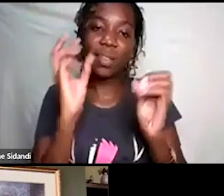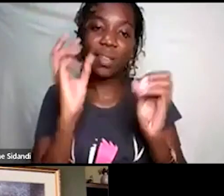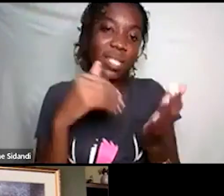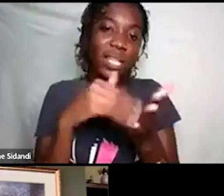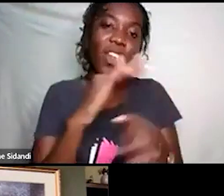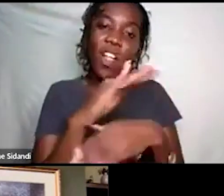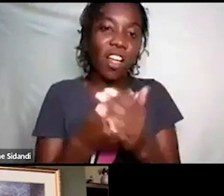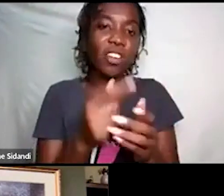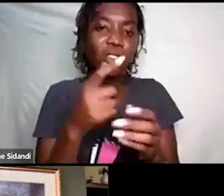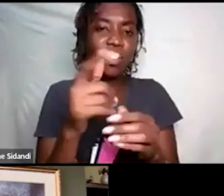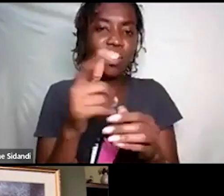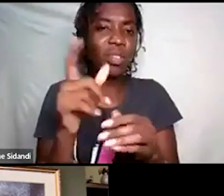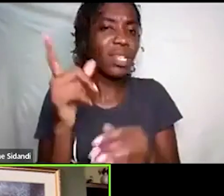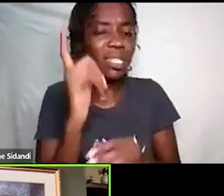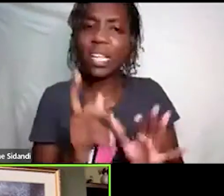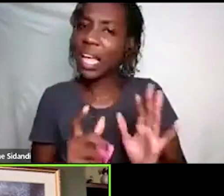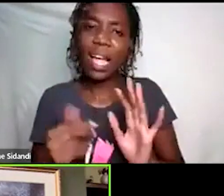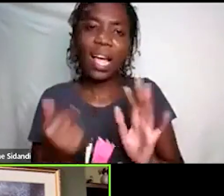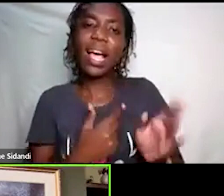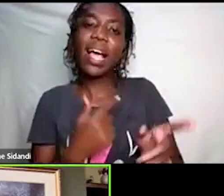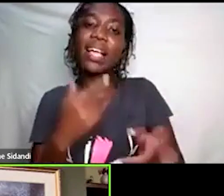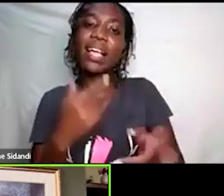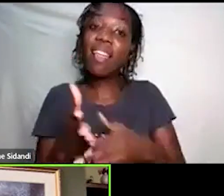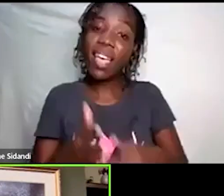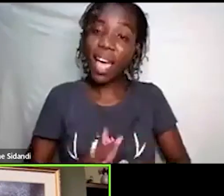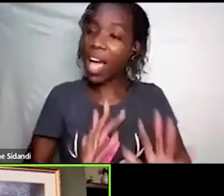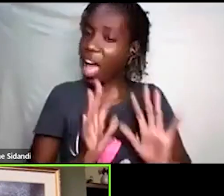now. We are still here, Yawa, surely.